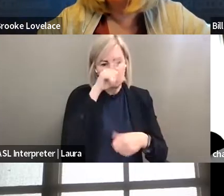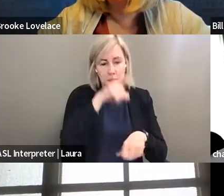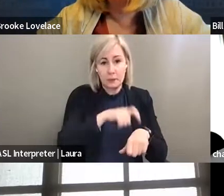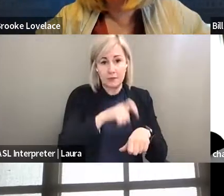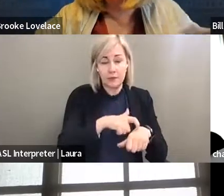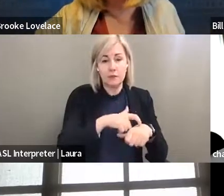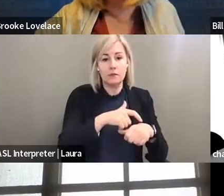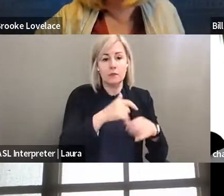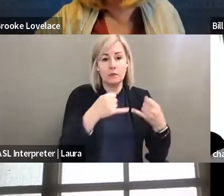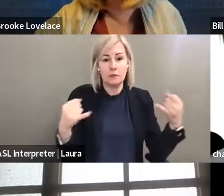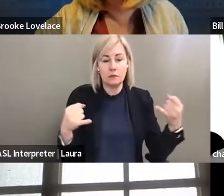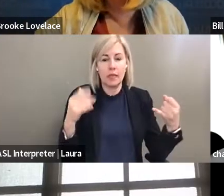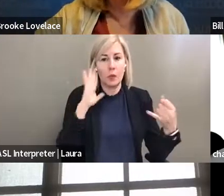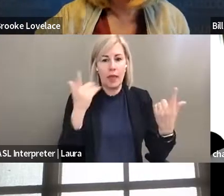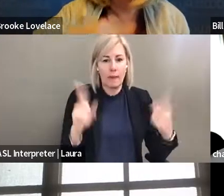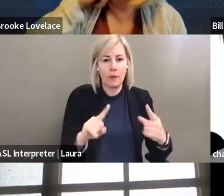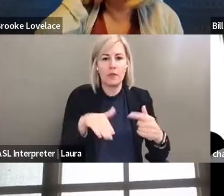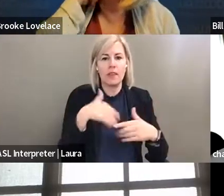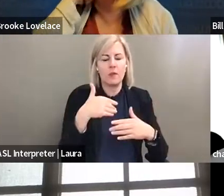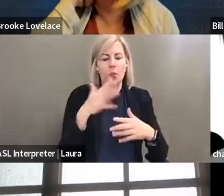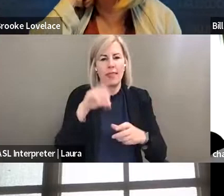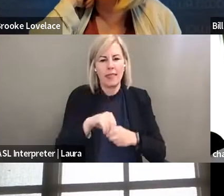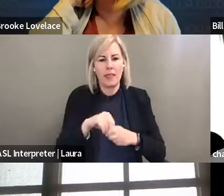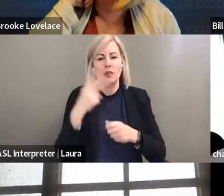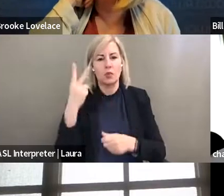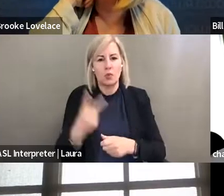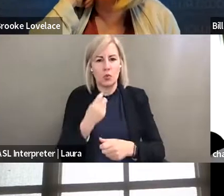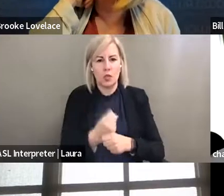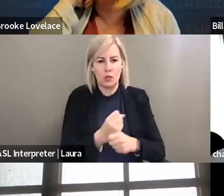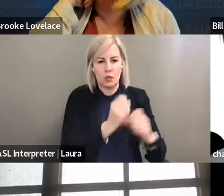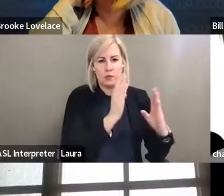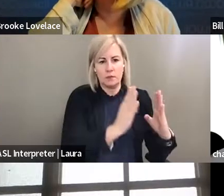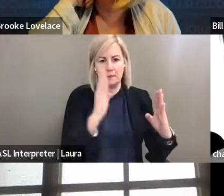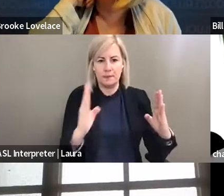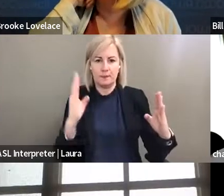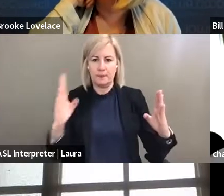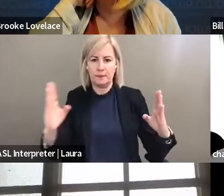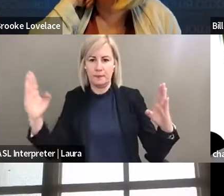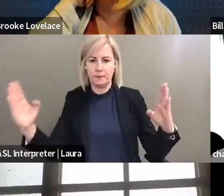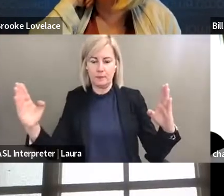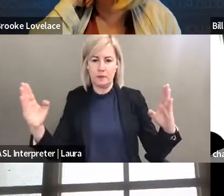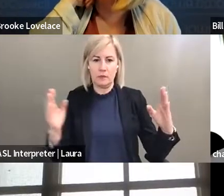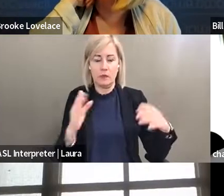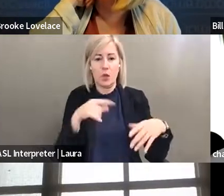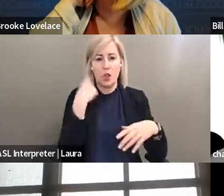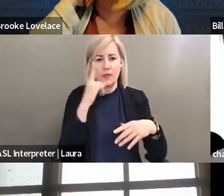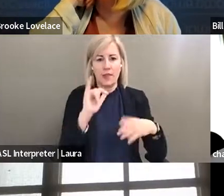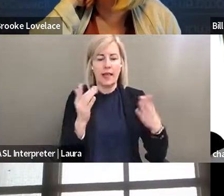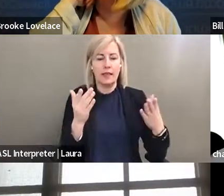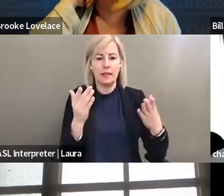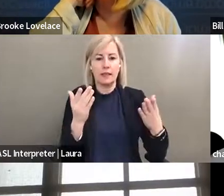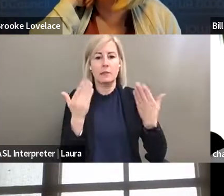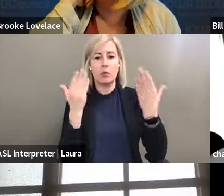to happen over the next 2 years. The slide shows the timeline, and it looks like, the doors are proposed